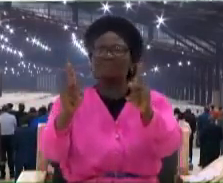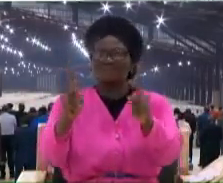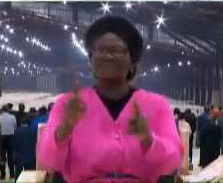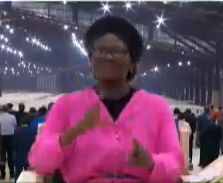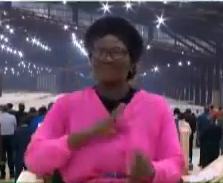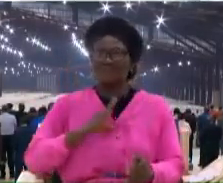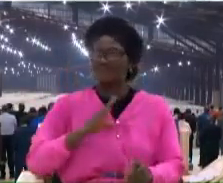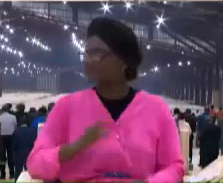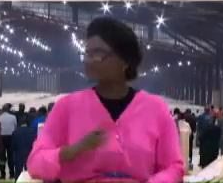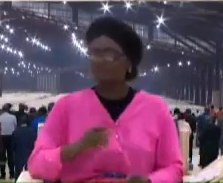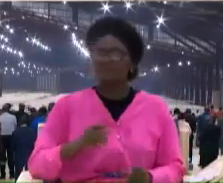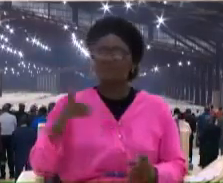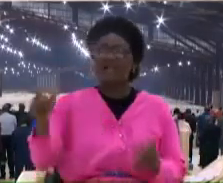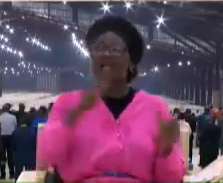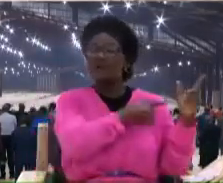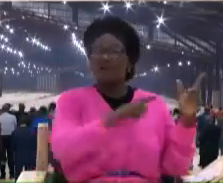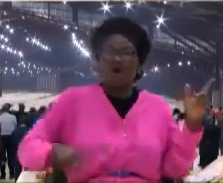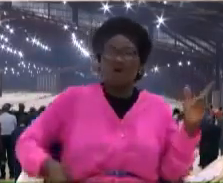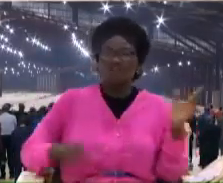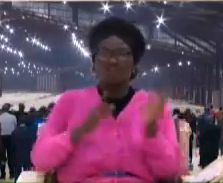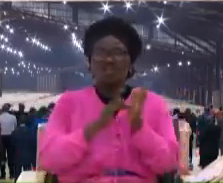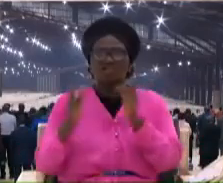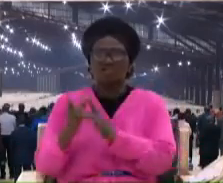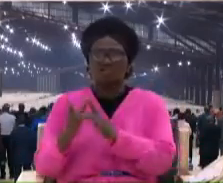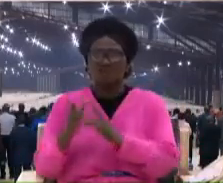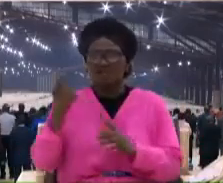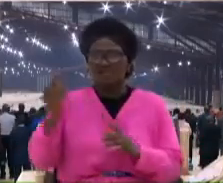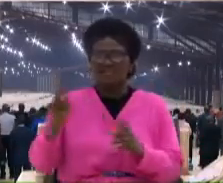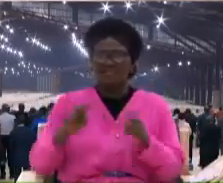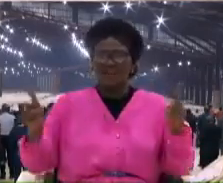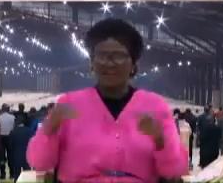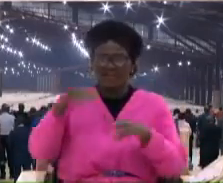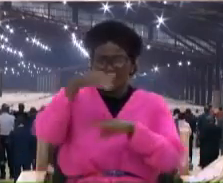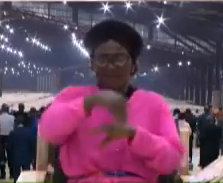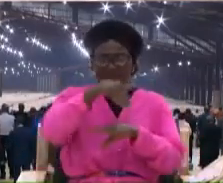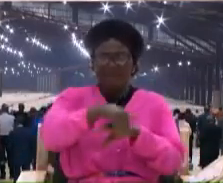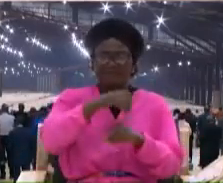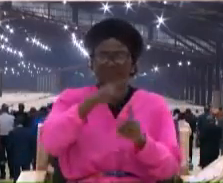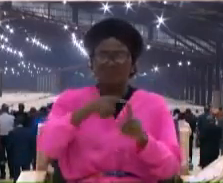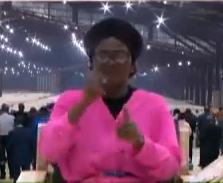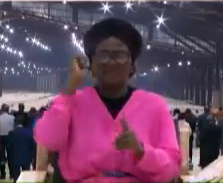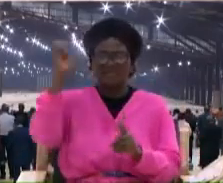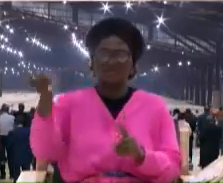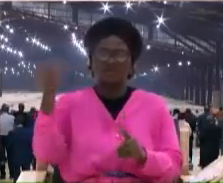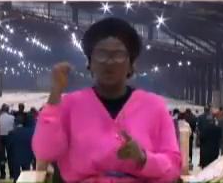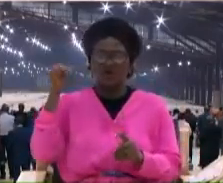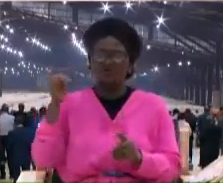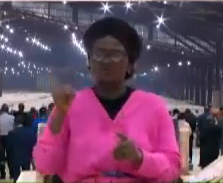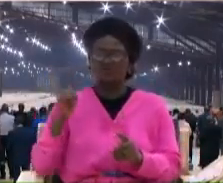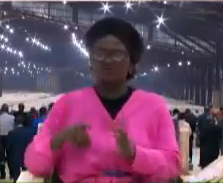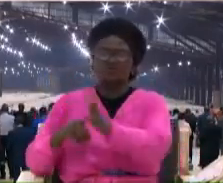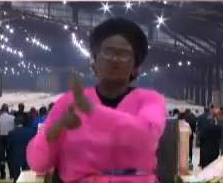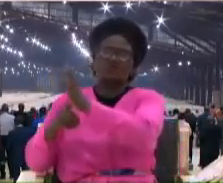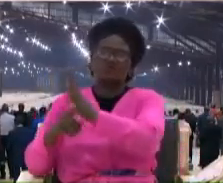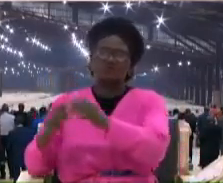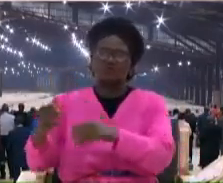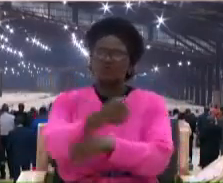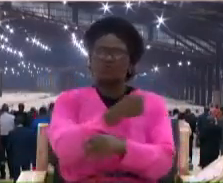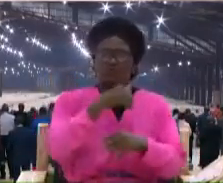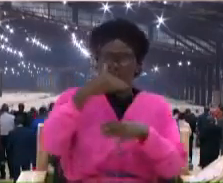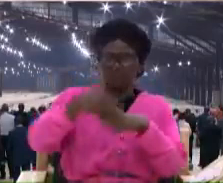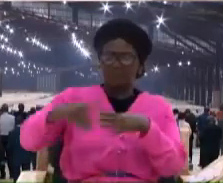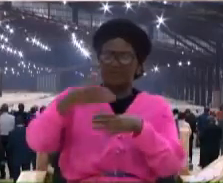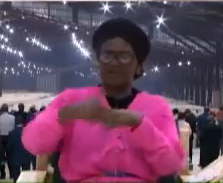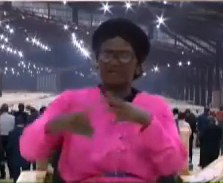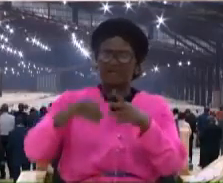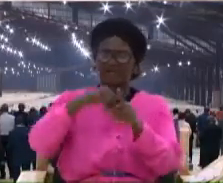The Lord Jesus, the very night in which he was betrayed, took bread, and when